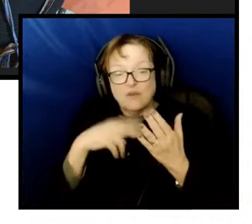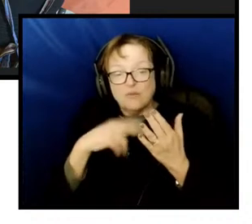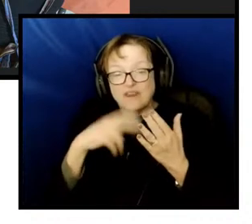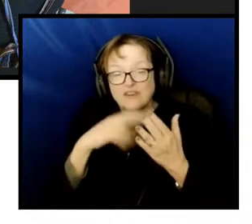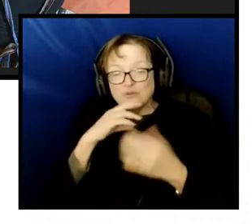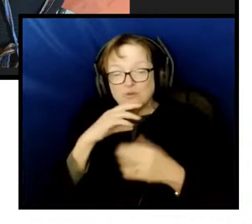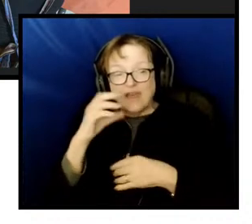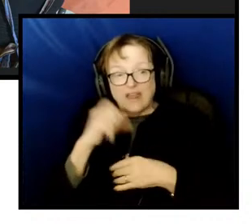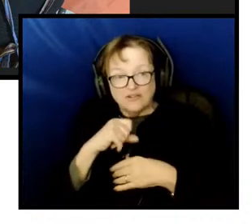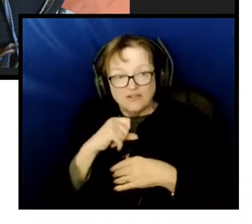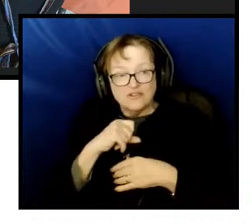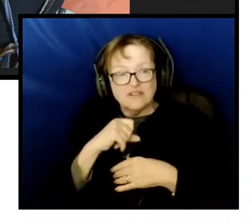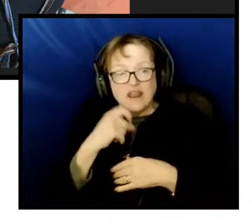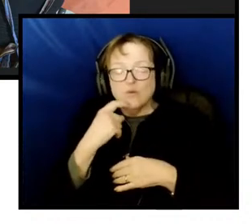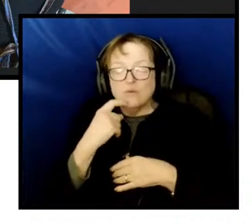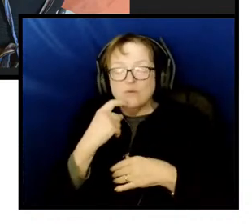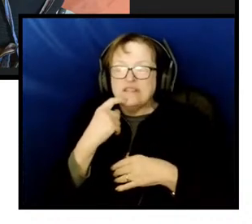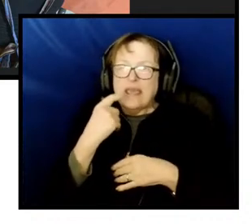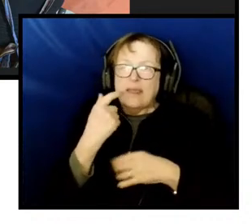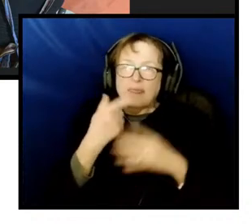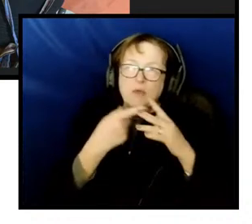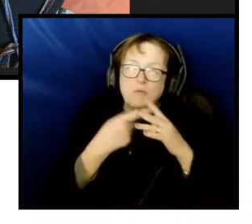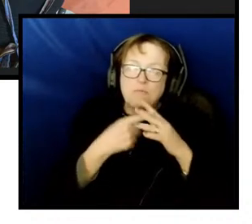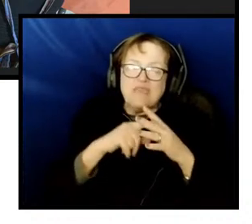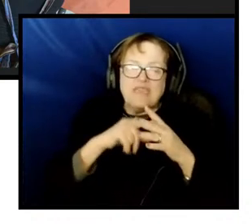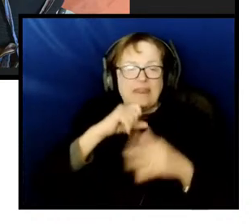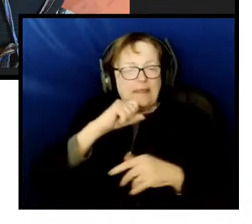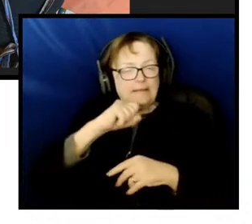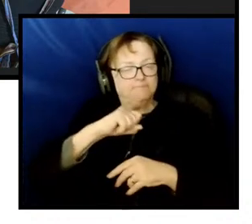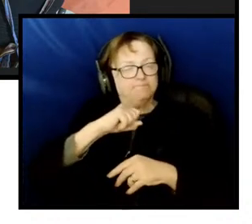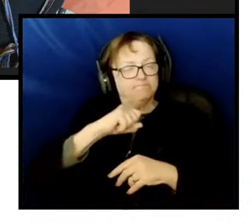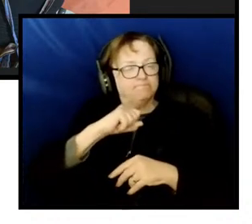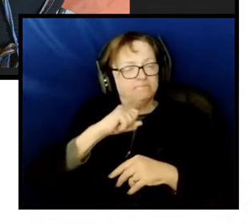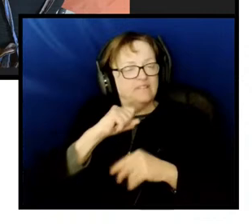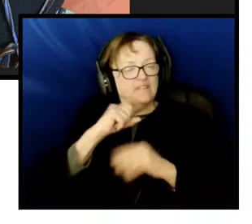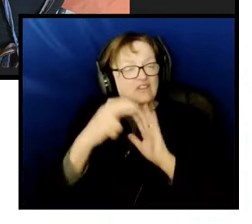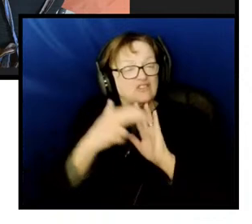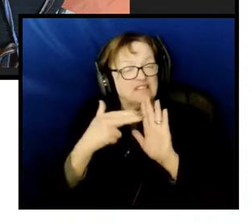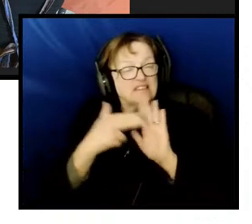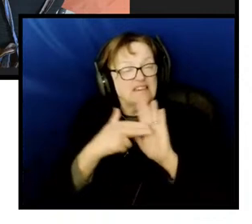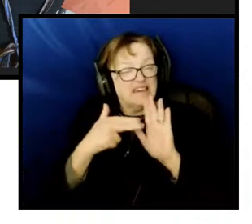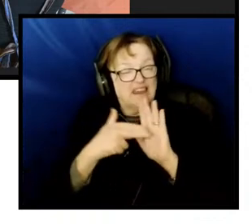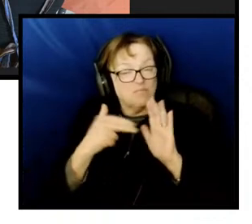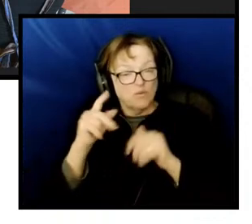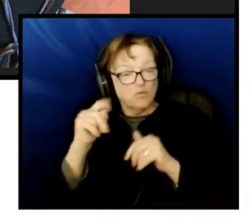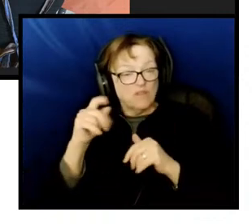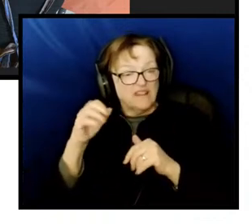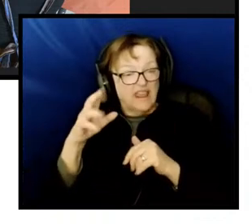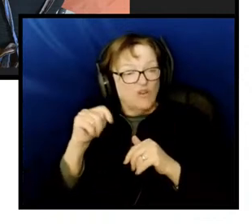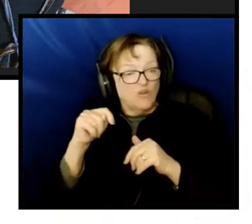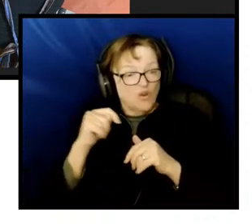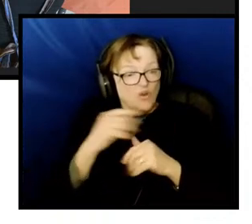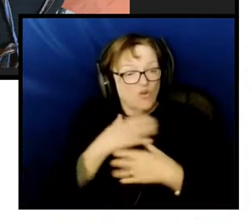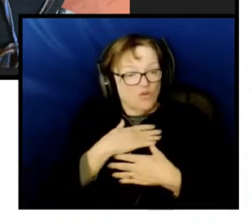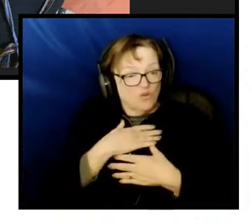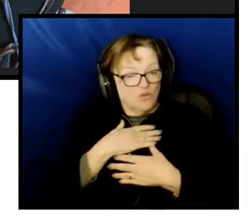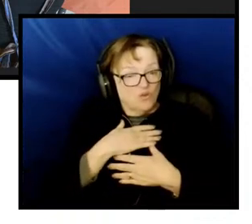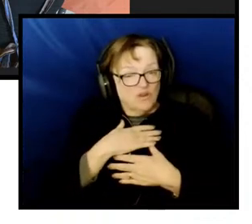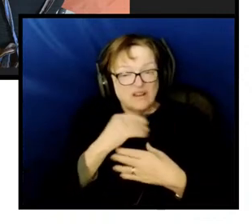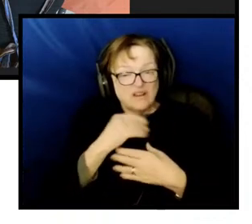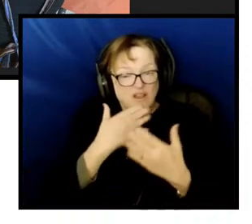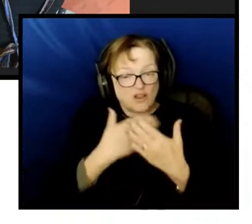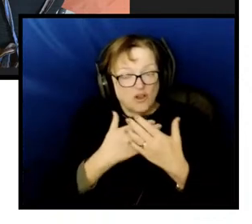first, I will say they were a bit hesitant. There is a lot of stigma with tarot that they might tell people that they wouldn't want to know. But